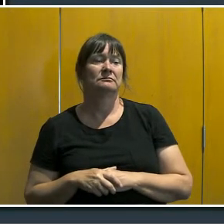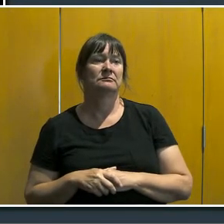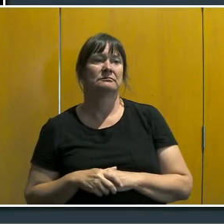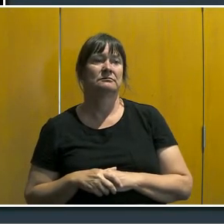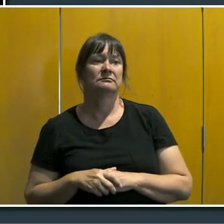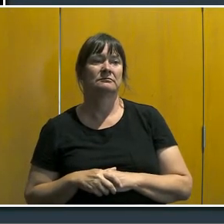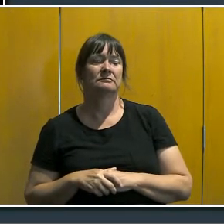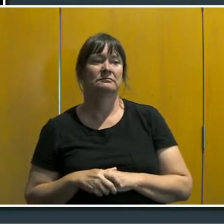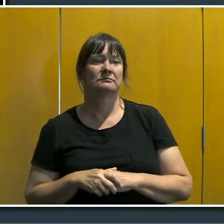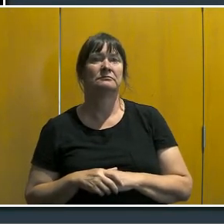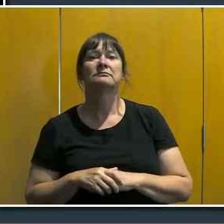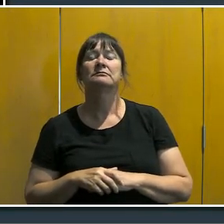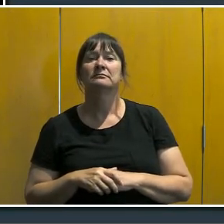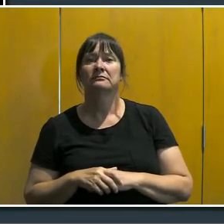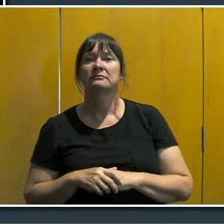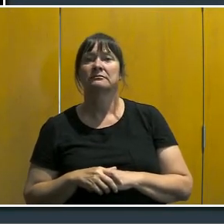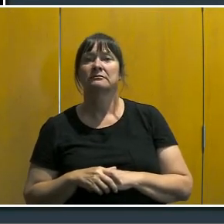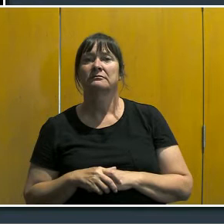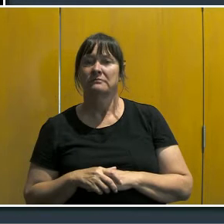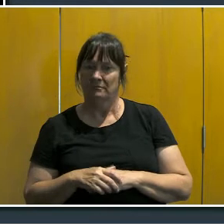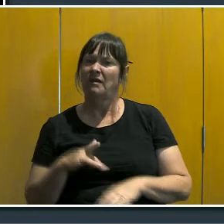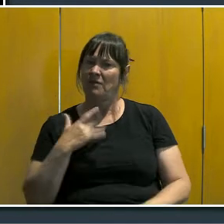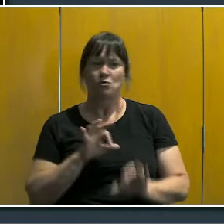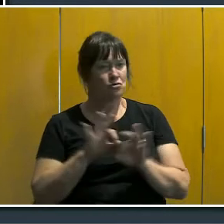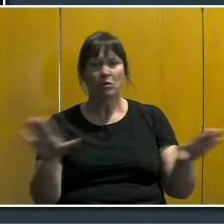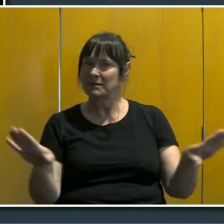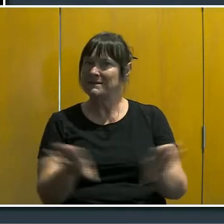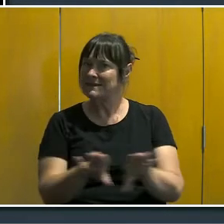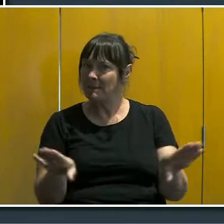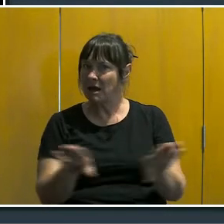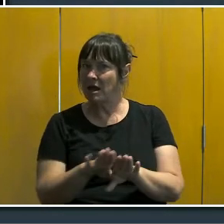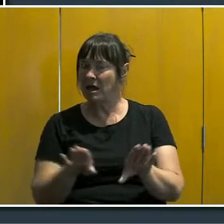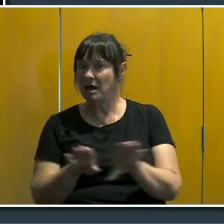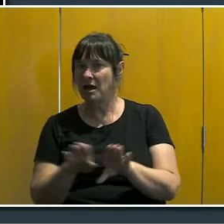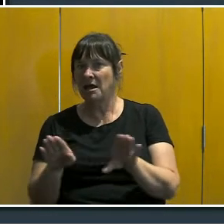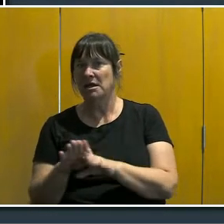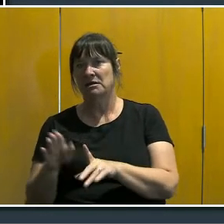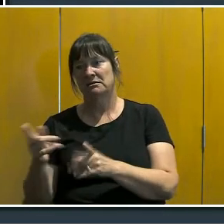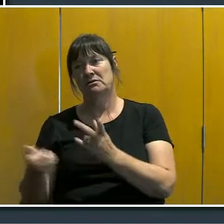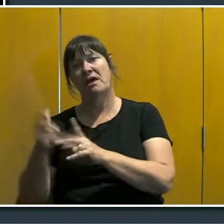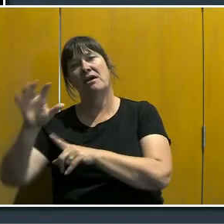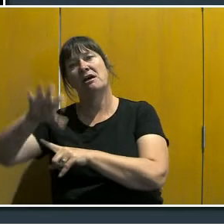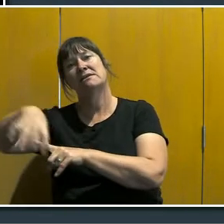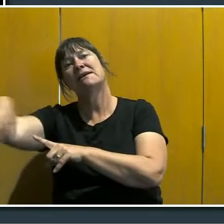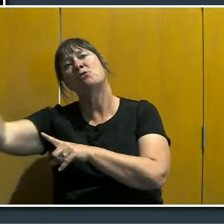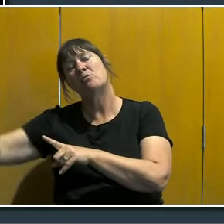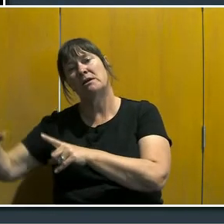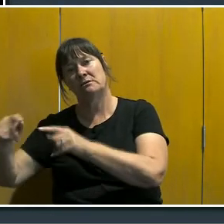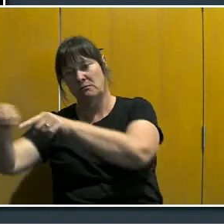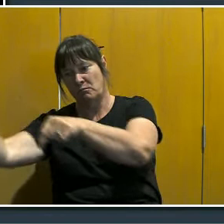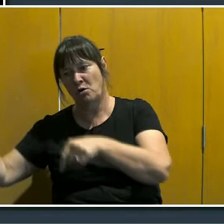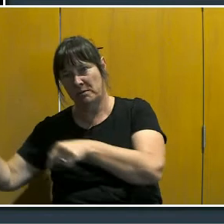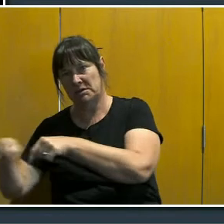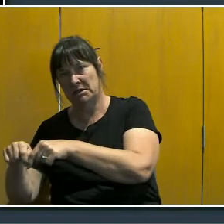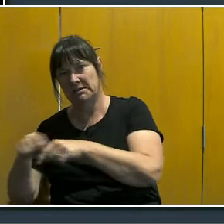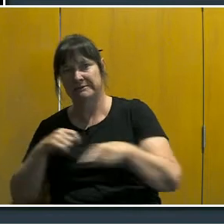The other way in which we are definitely not similar to other residential properties is the provision of our own services. This is our own